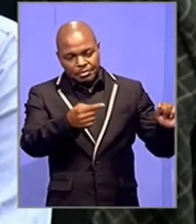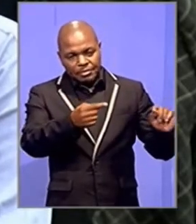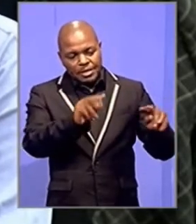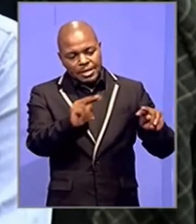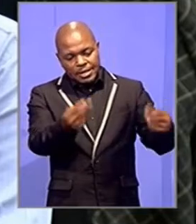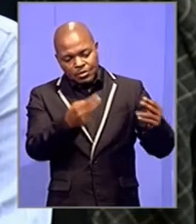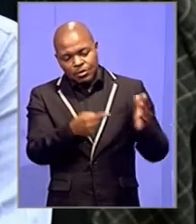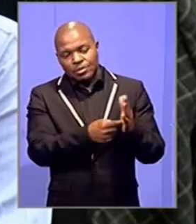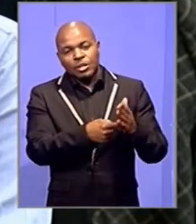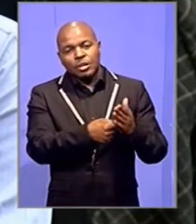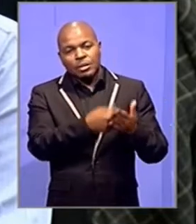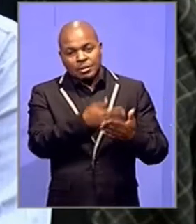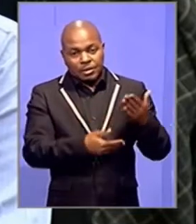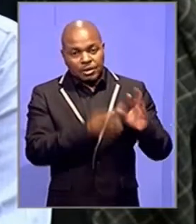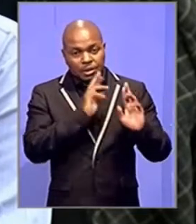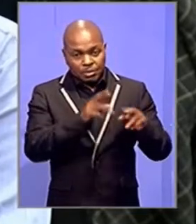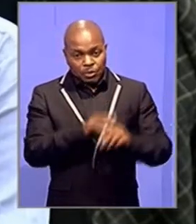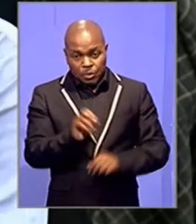Okay.